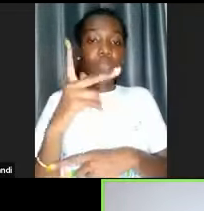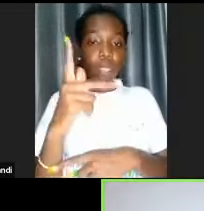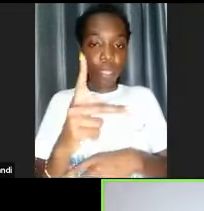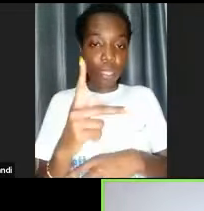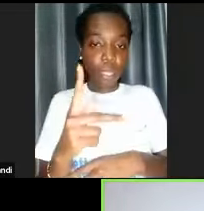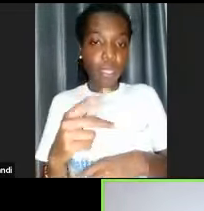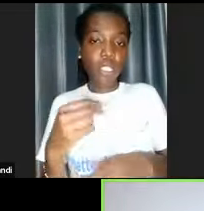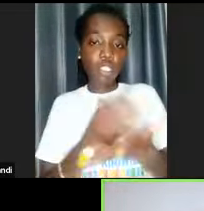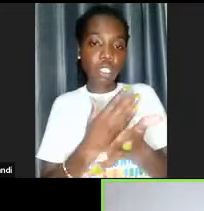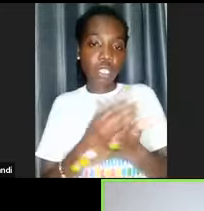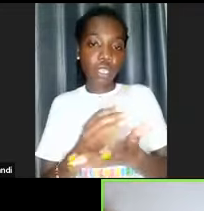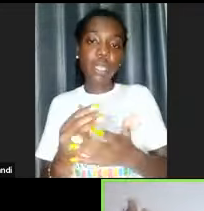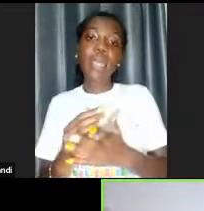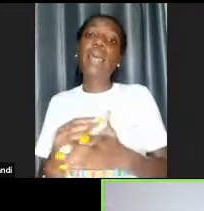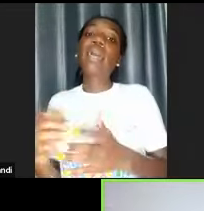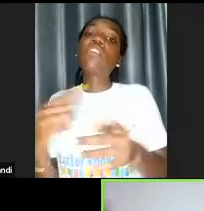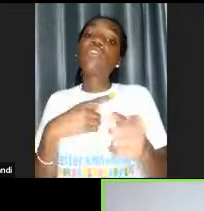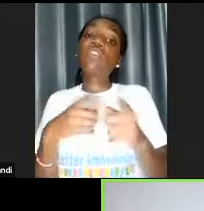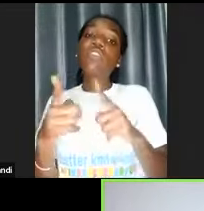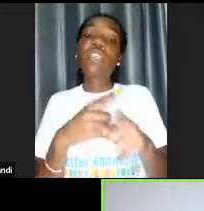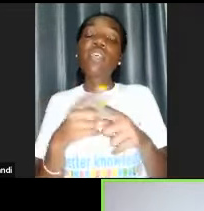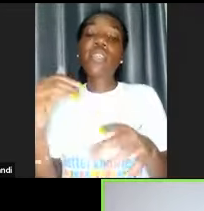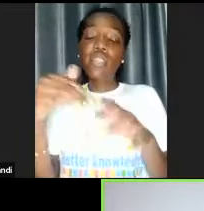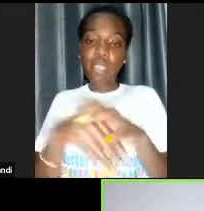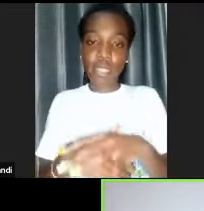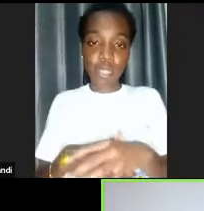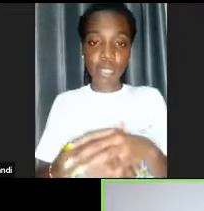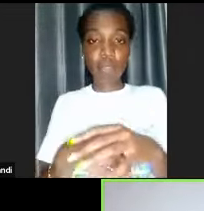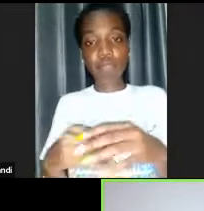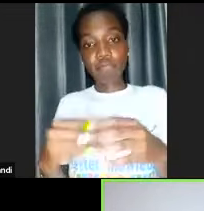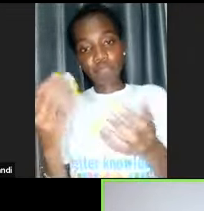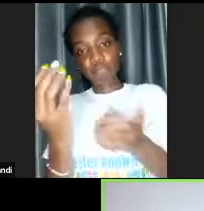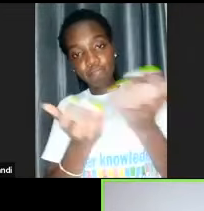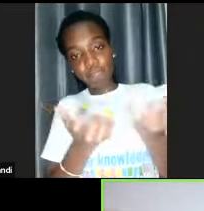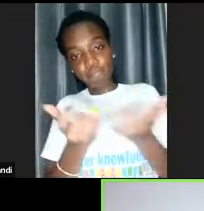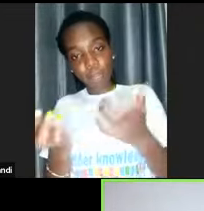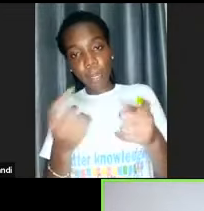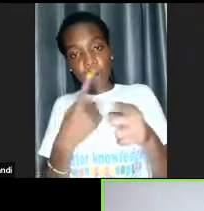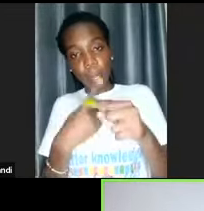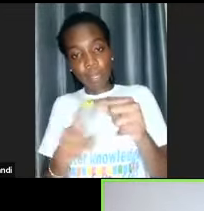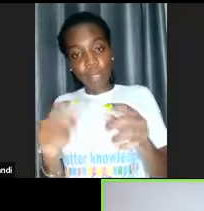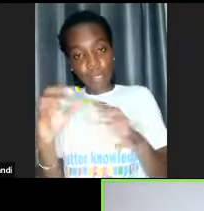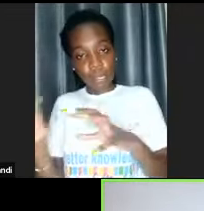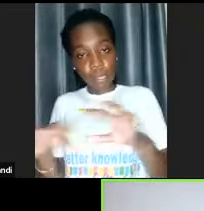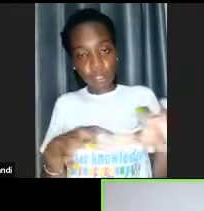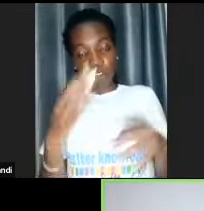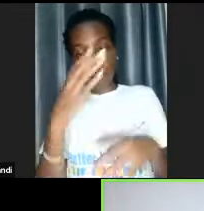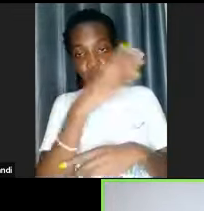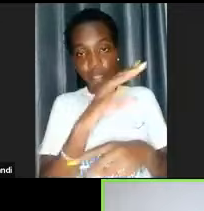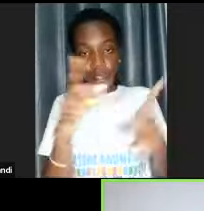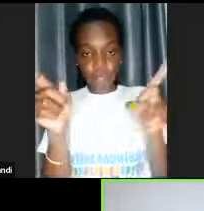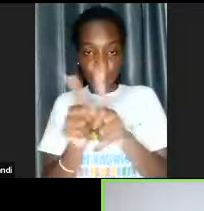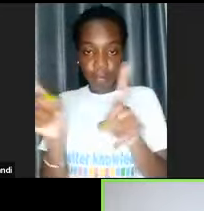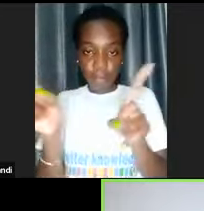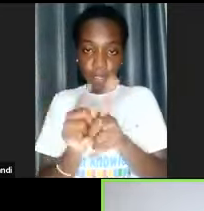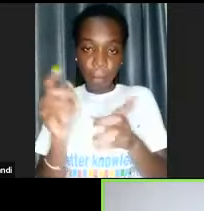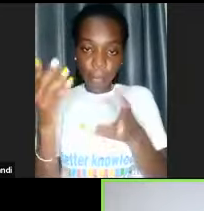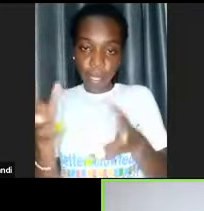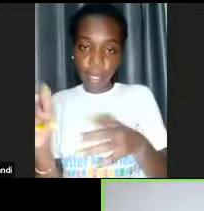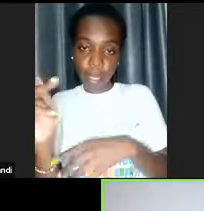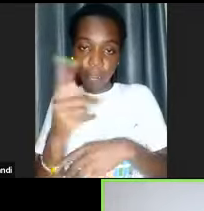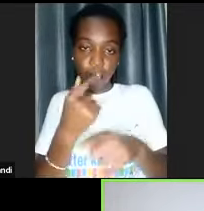in entrepreneurship. And we are just benchmarking whether the struggles there are the same struggles here. But we may have to move that, because based on